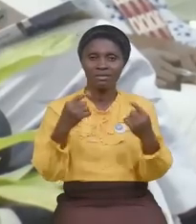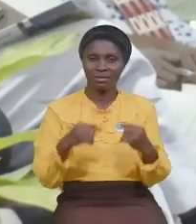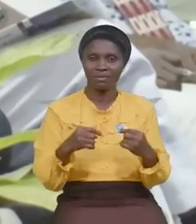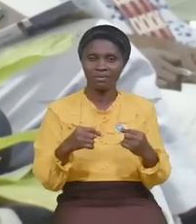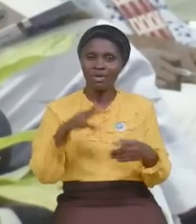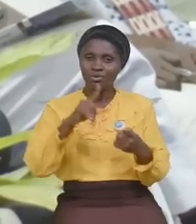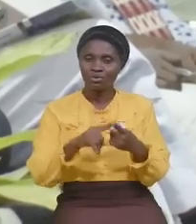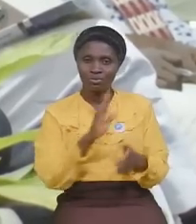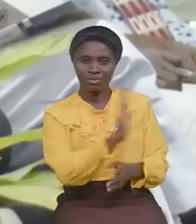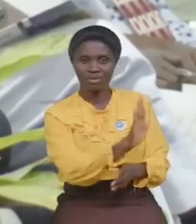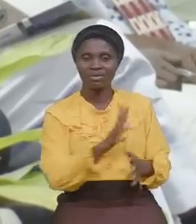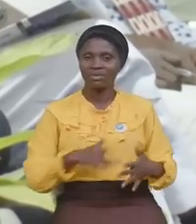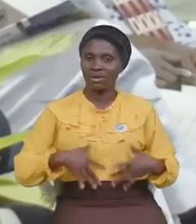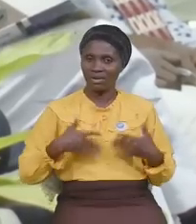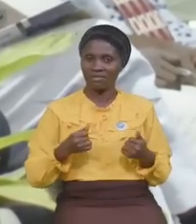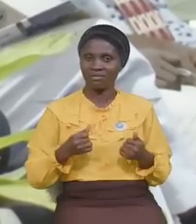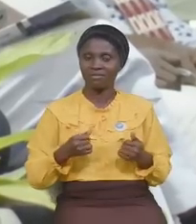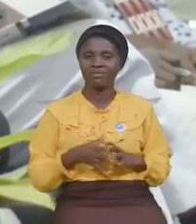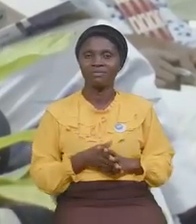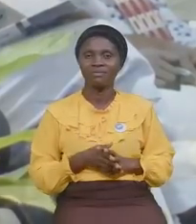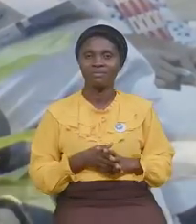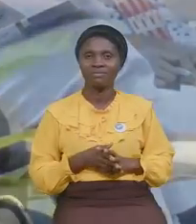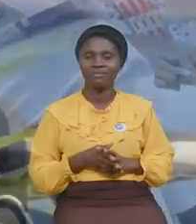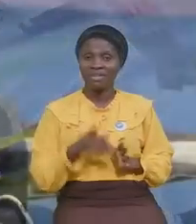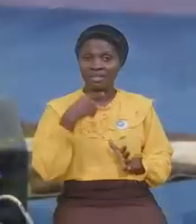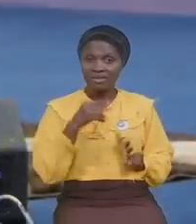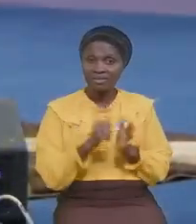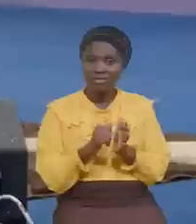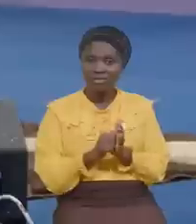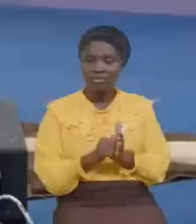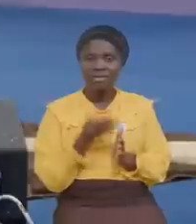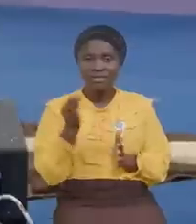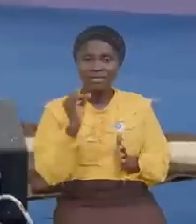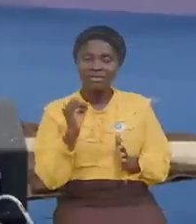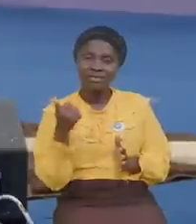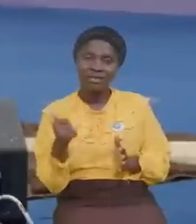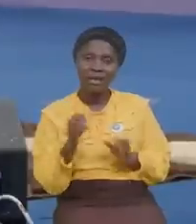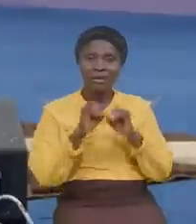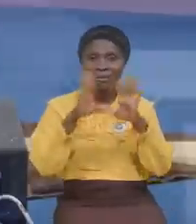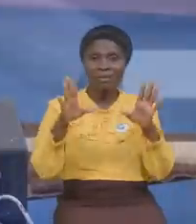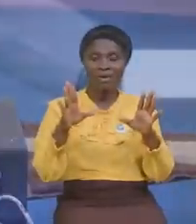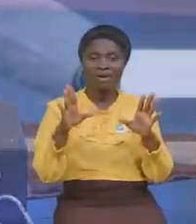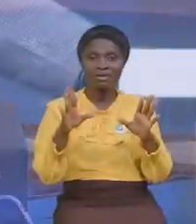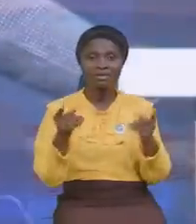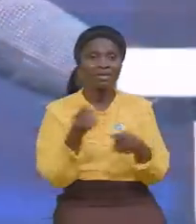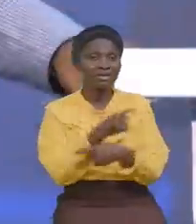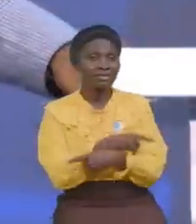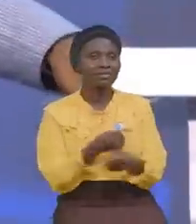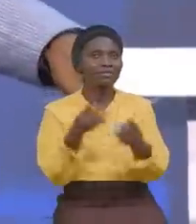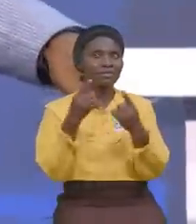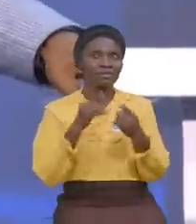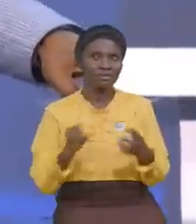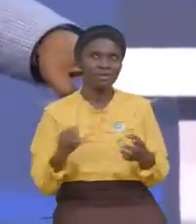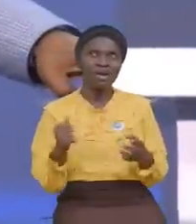his life. It says there is a bright day coming. A bright